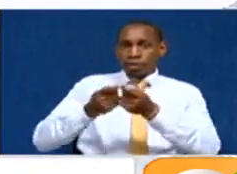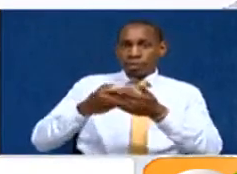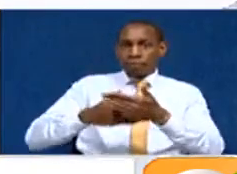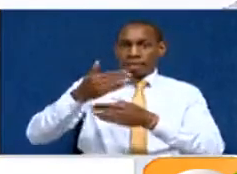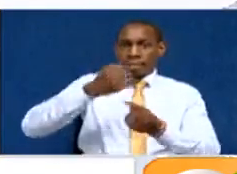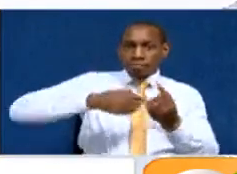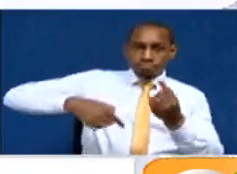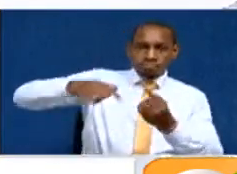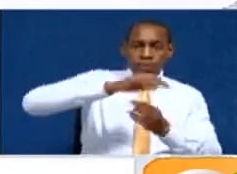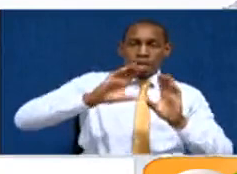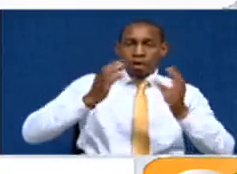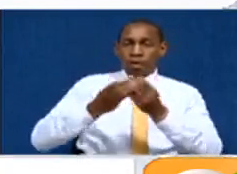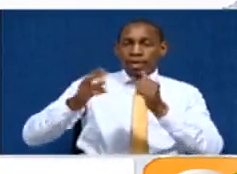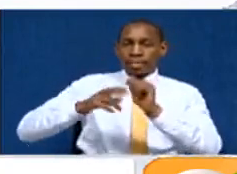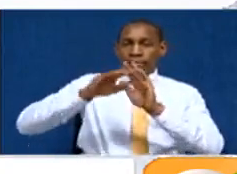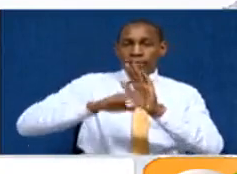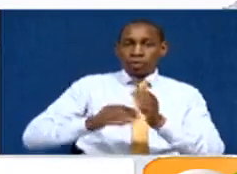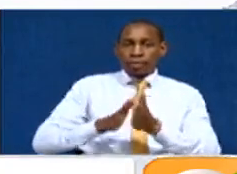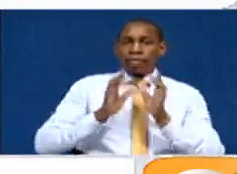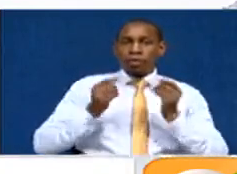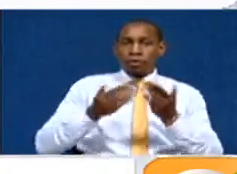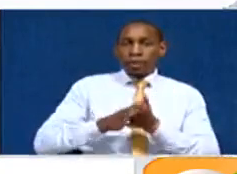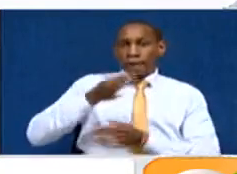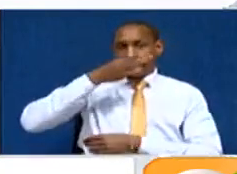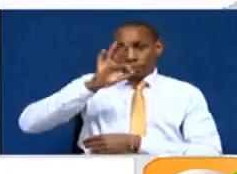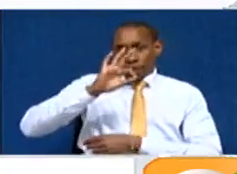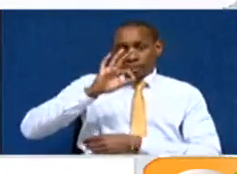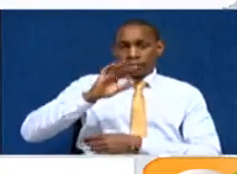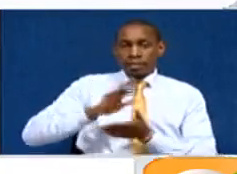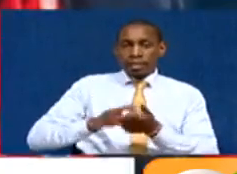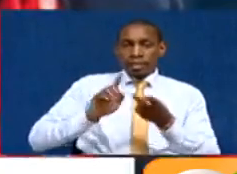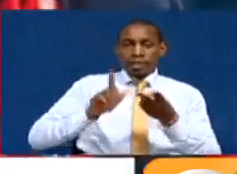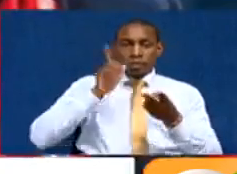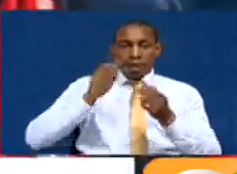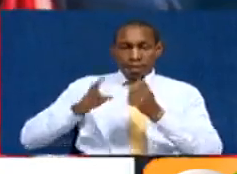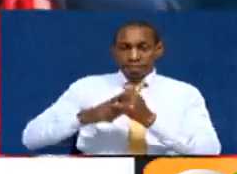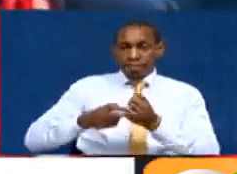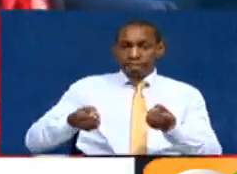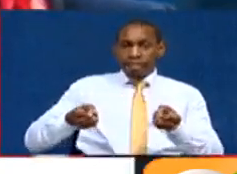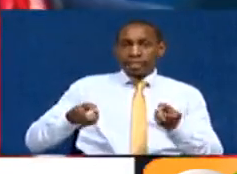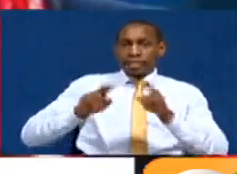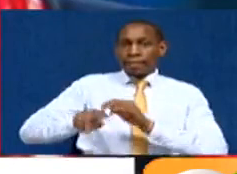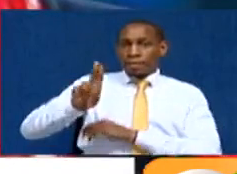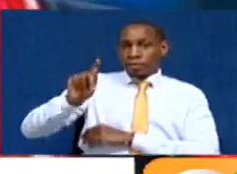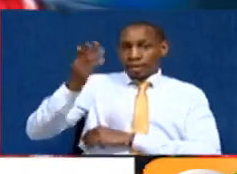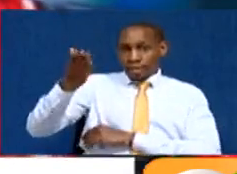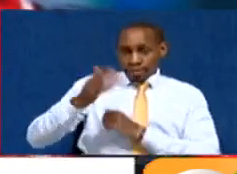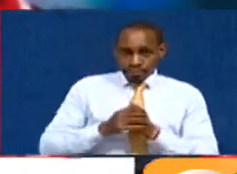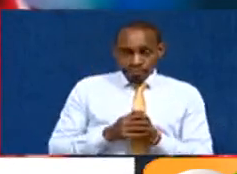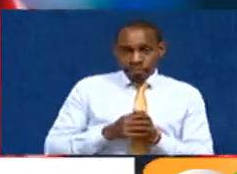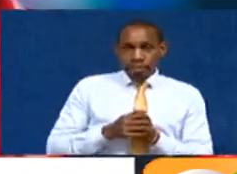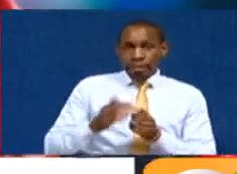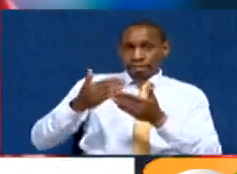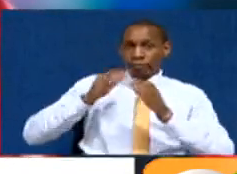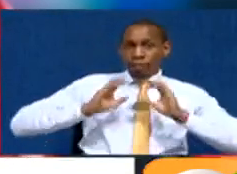the next round of the World Sevens series that will be held in Toulouse, France, and the London Sevens that will be held in the United Kingdom. He